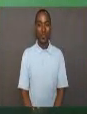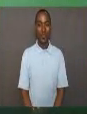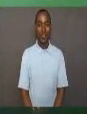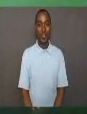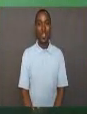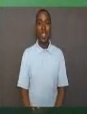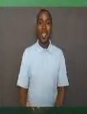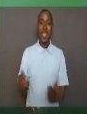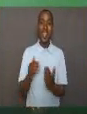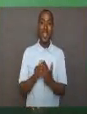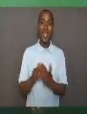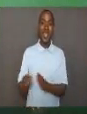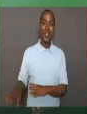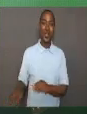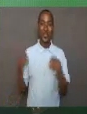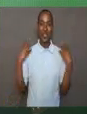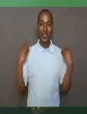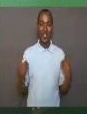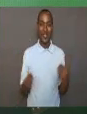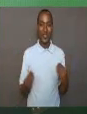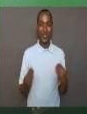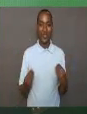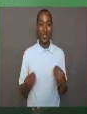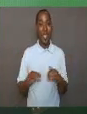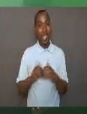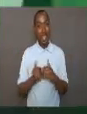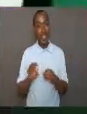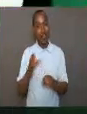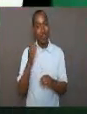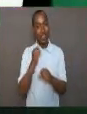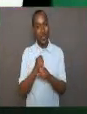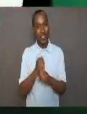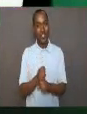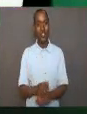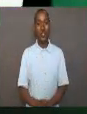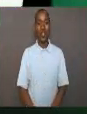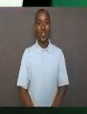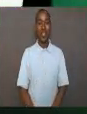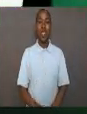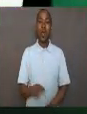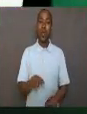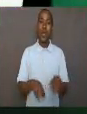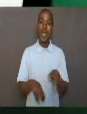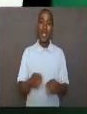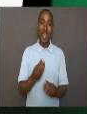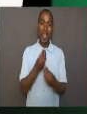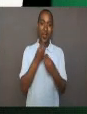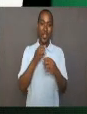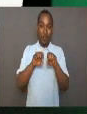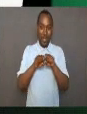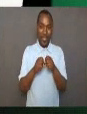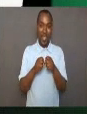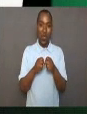Hello again, students. How did you do? The mechanical breakdown of